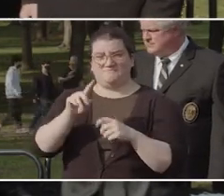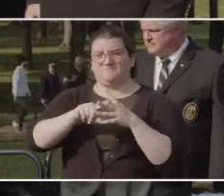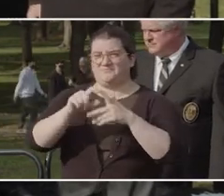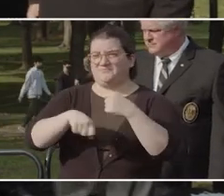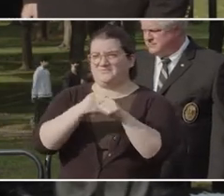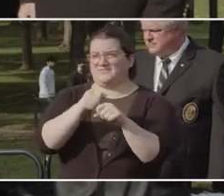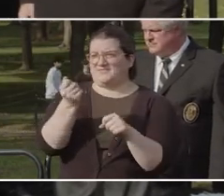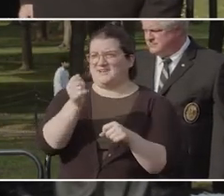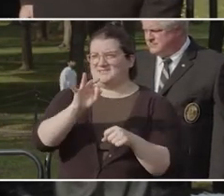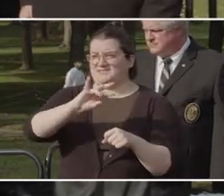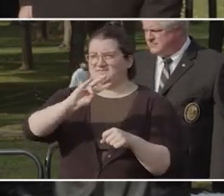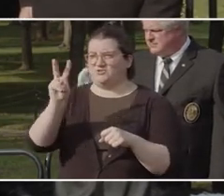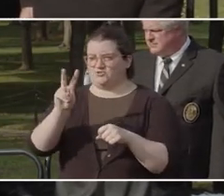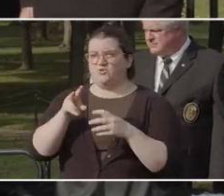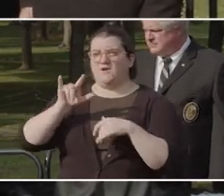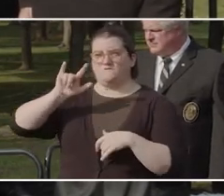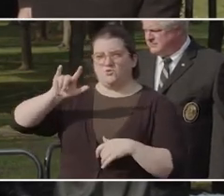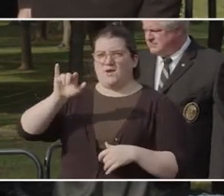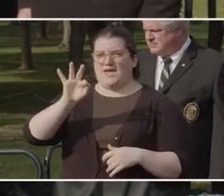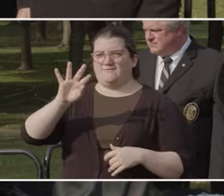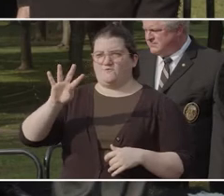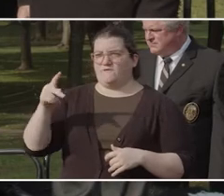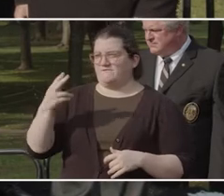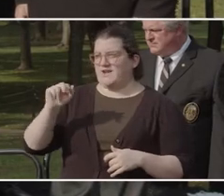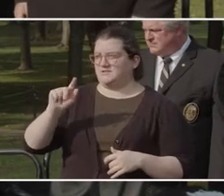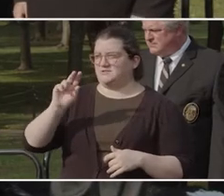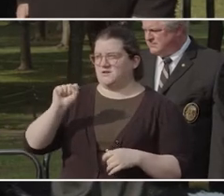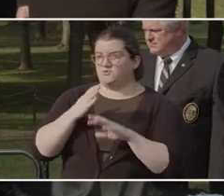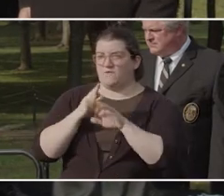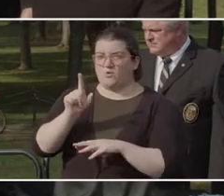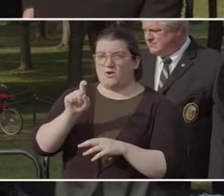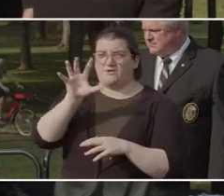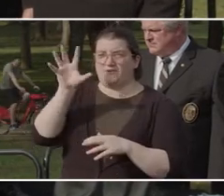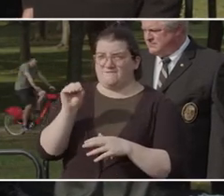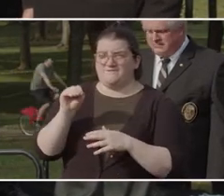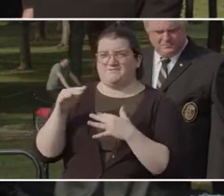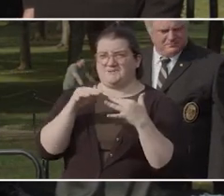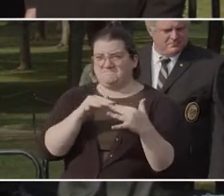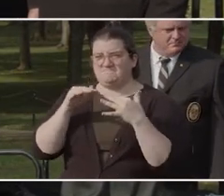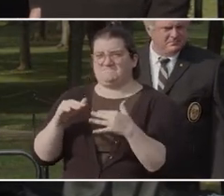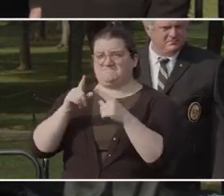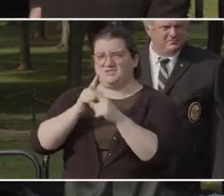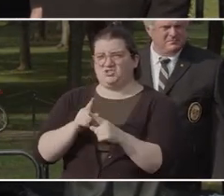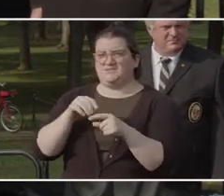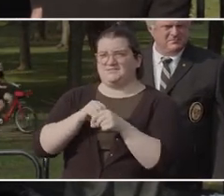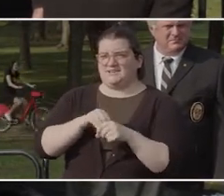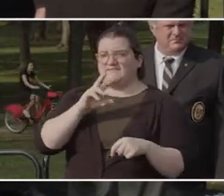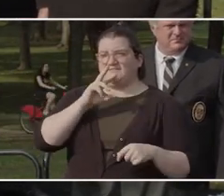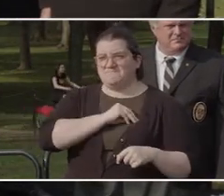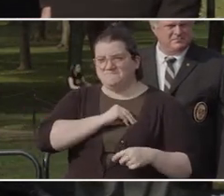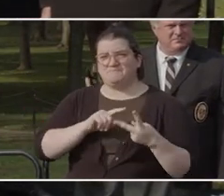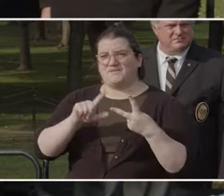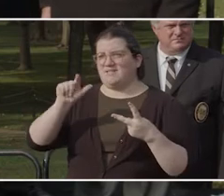F-4 Phantoms on 150 combat missions over North and South Vietnam, Laos, and Cambodia. He also